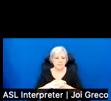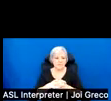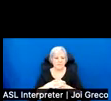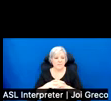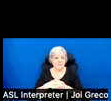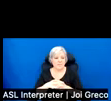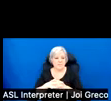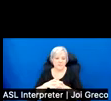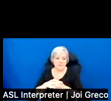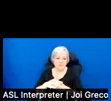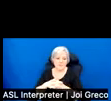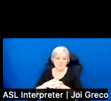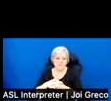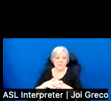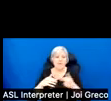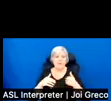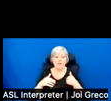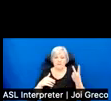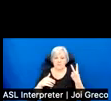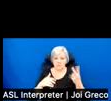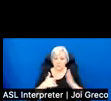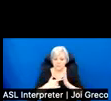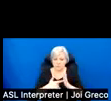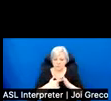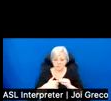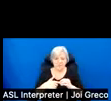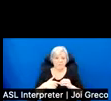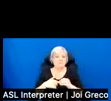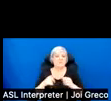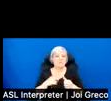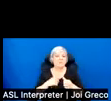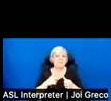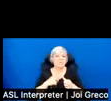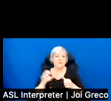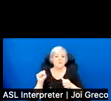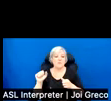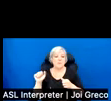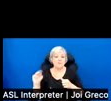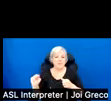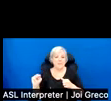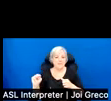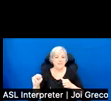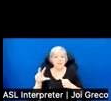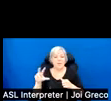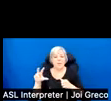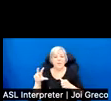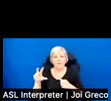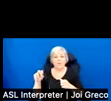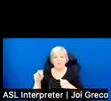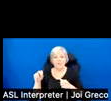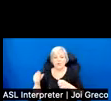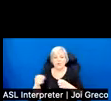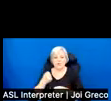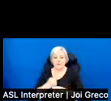So I've got two examples now. So the first one we'll talk about Sam. So Sam is a 30-year-old with cerebral palsy who